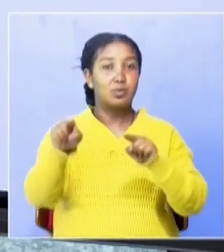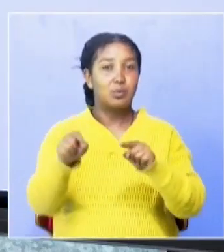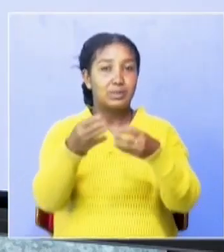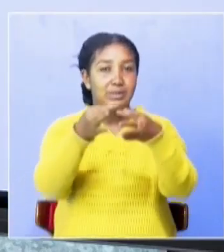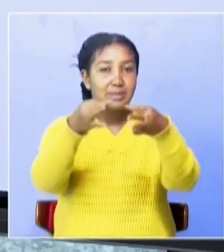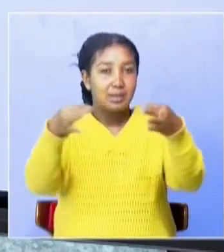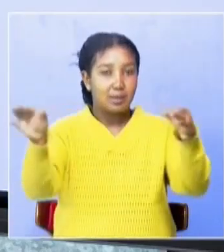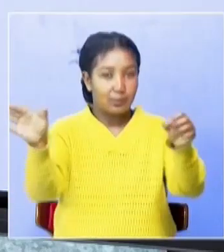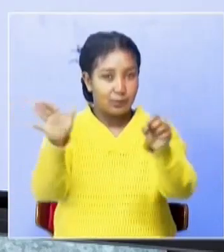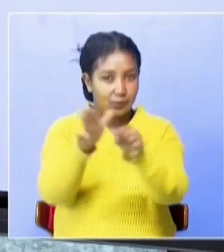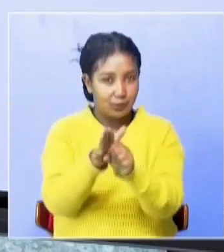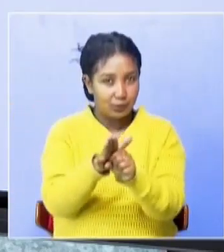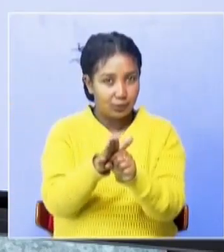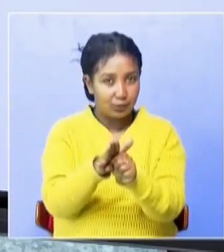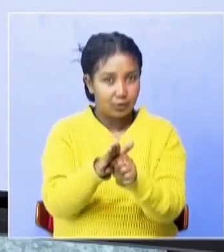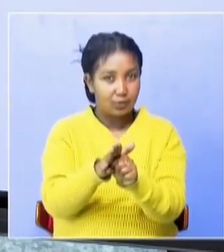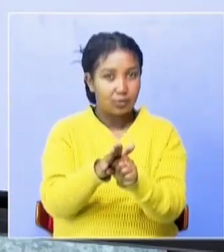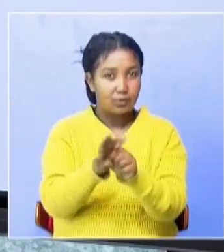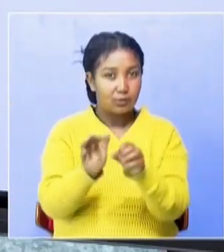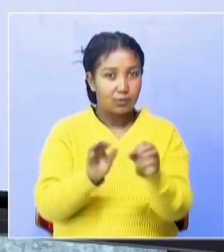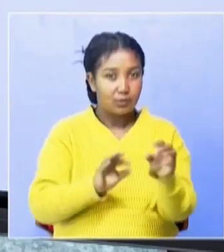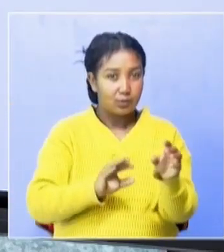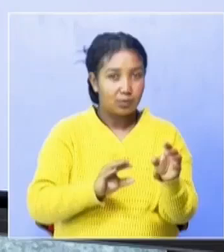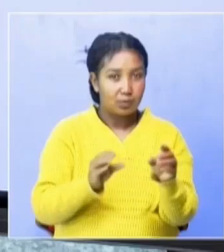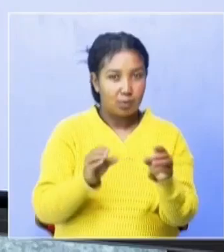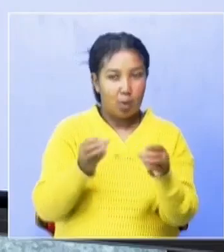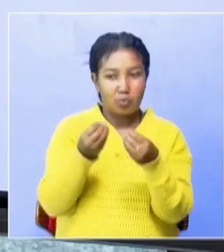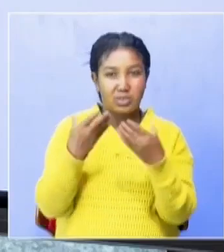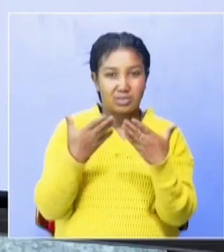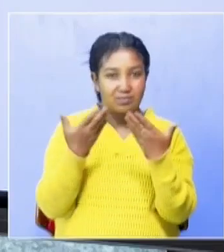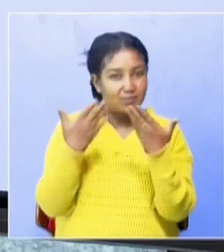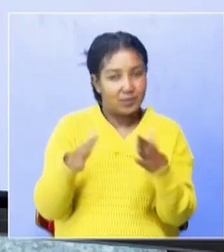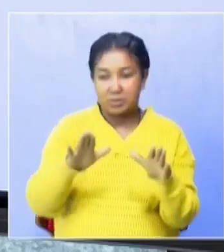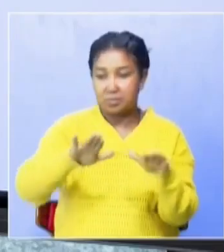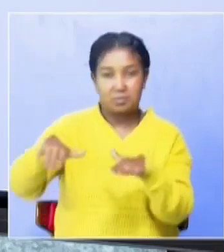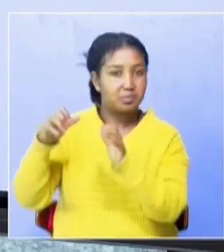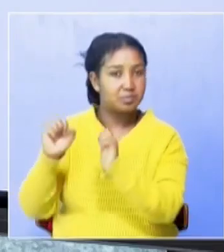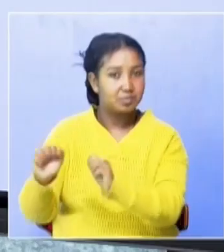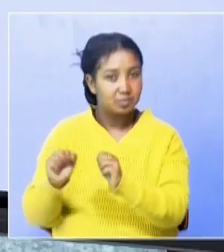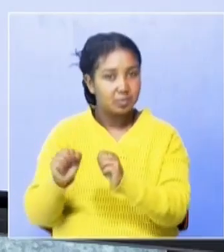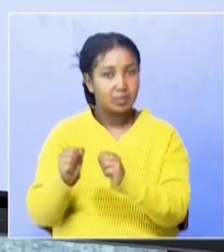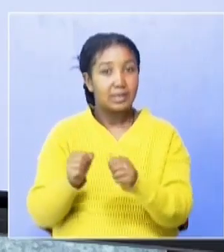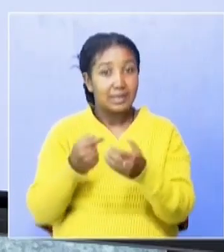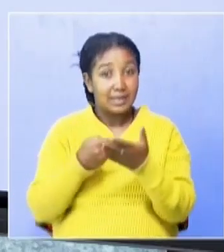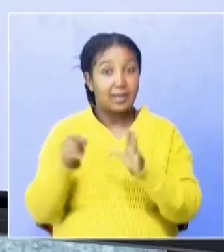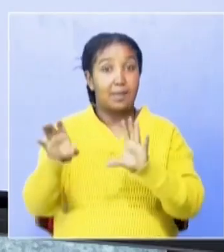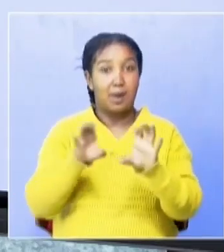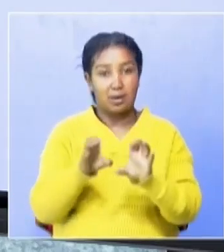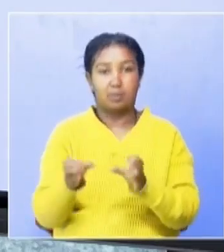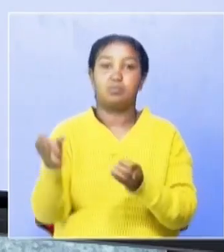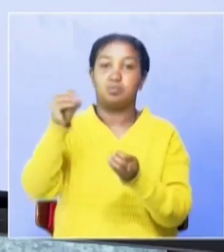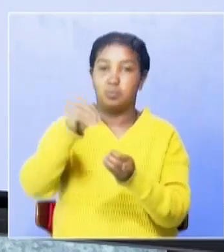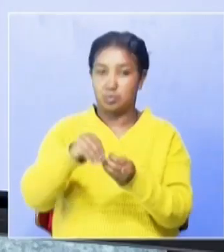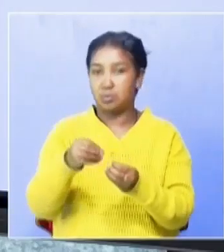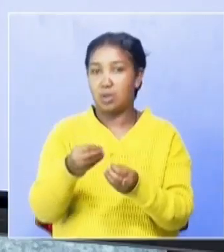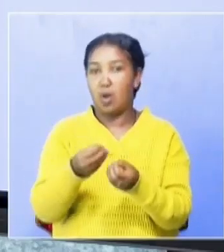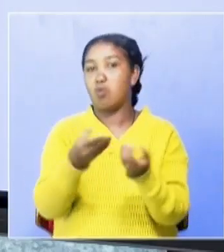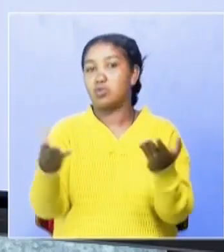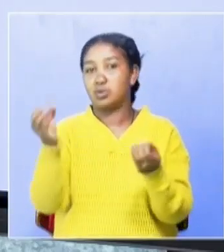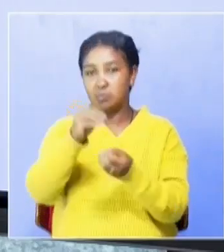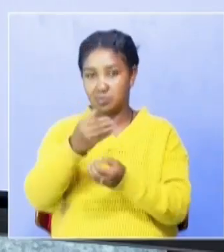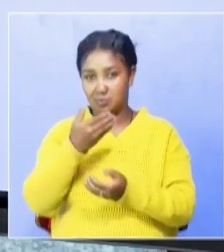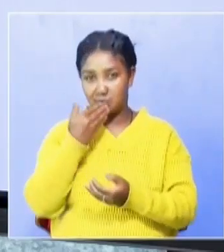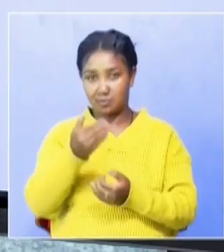sentence, if we don't want to use object, it's possible. To make it clear, it is better if you use what? Object